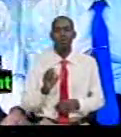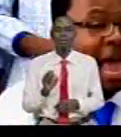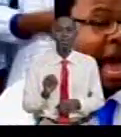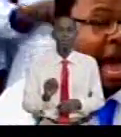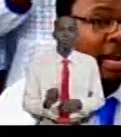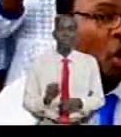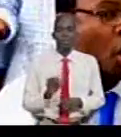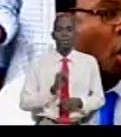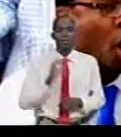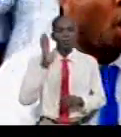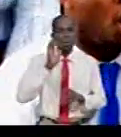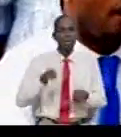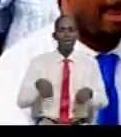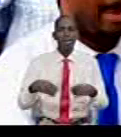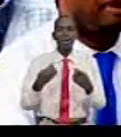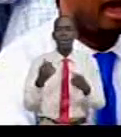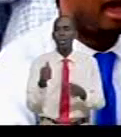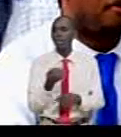ones. I'll go